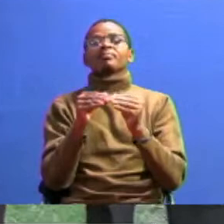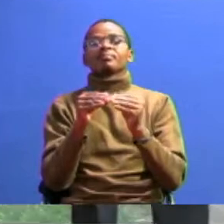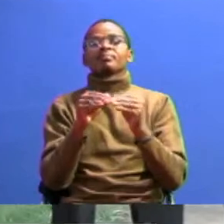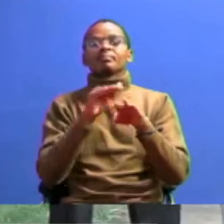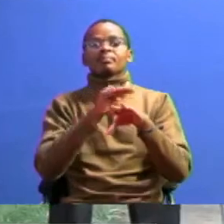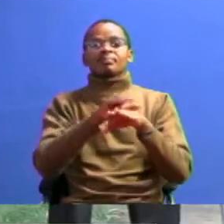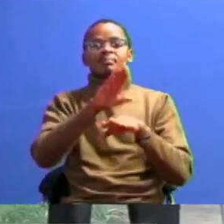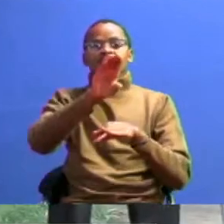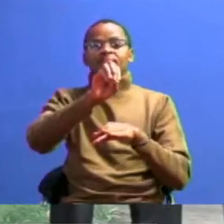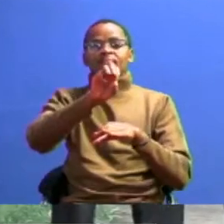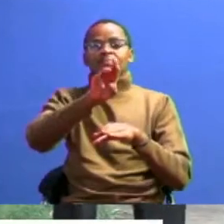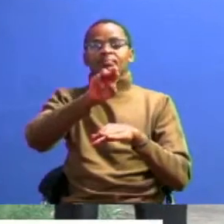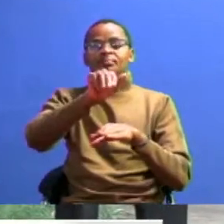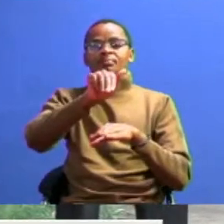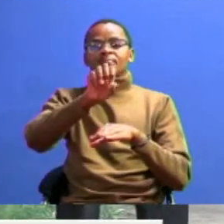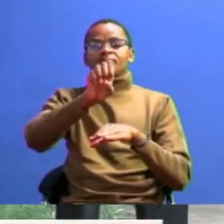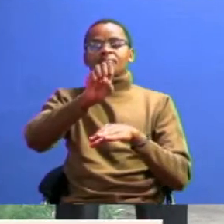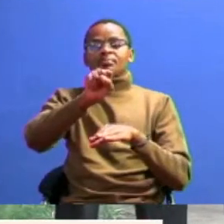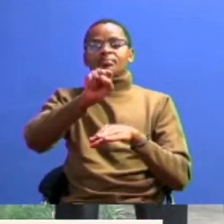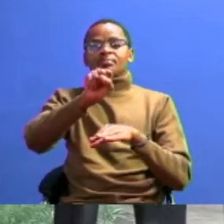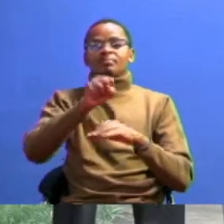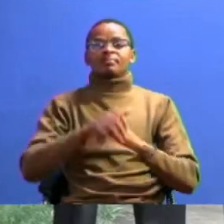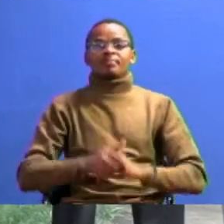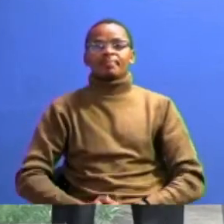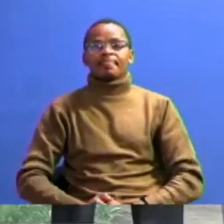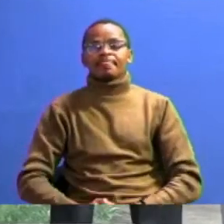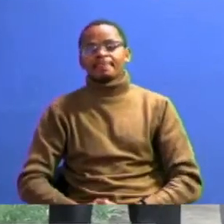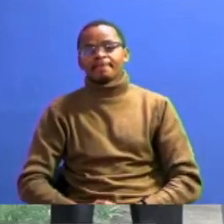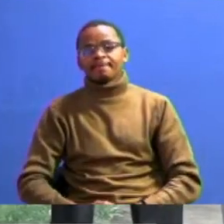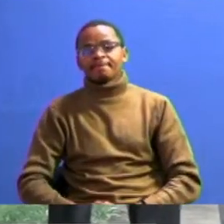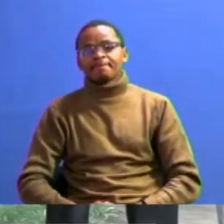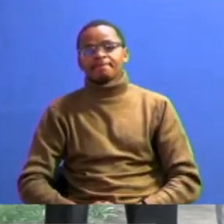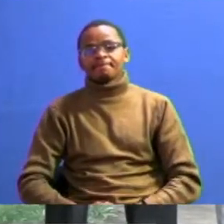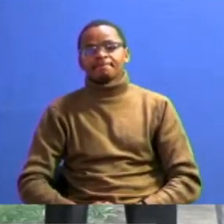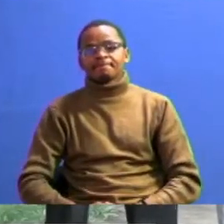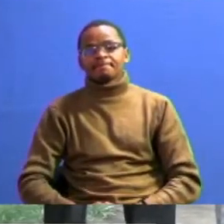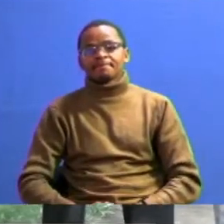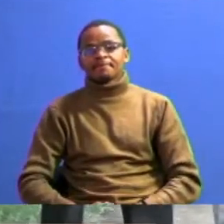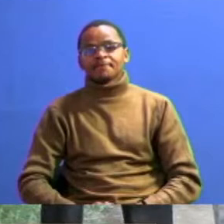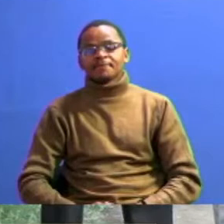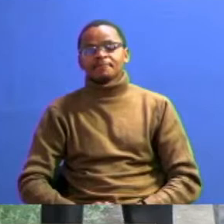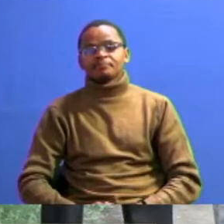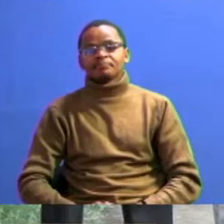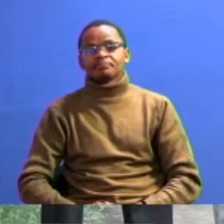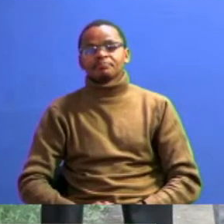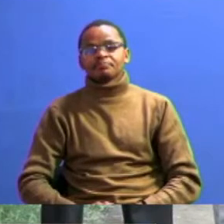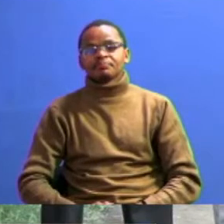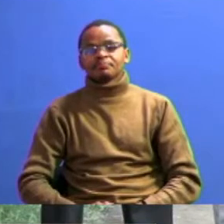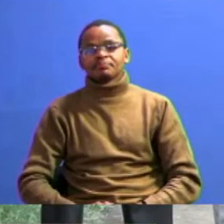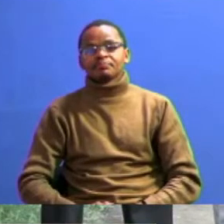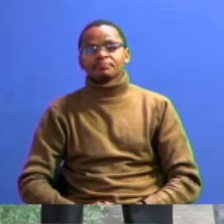the Bomas of Kenya. James Mureke Mwenda, KUTV.